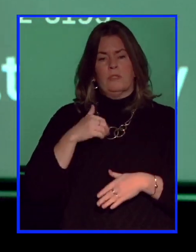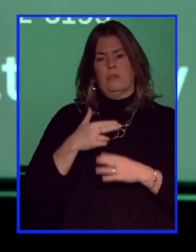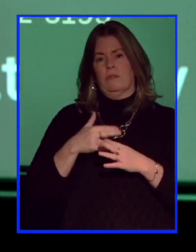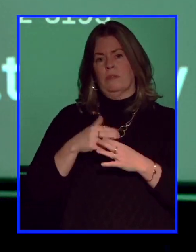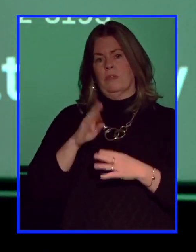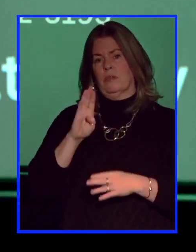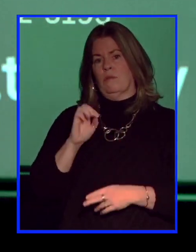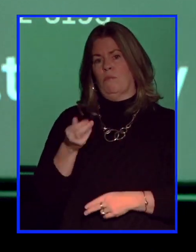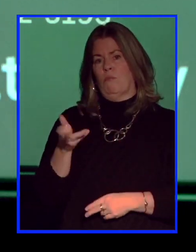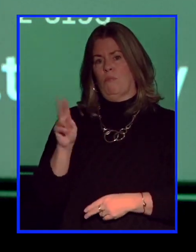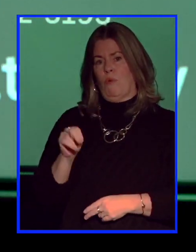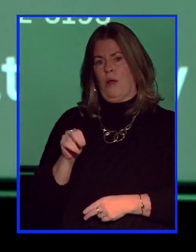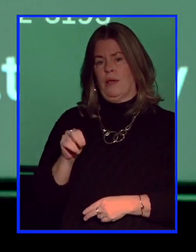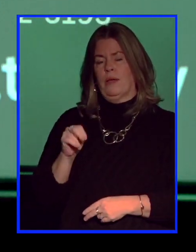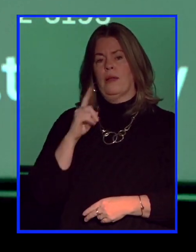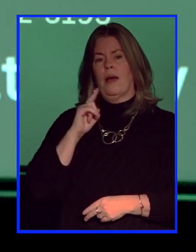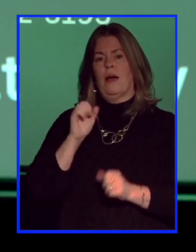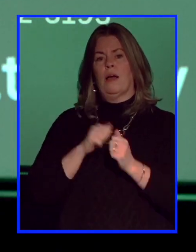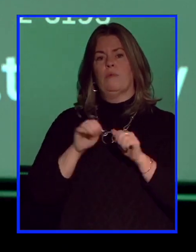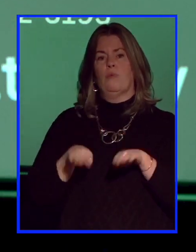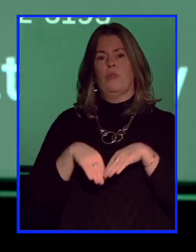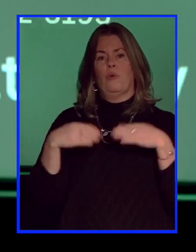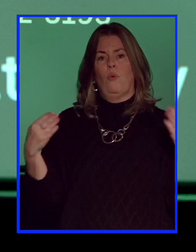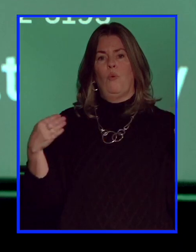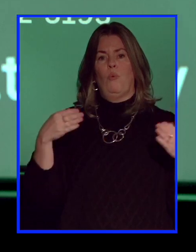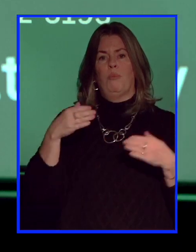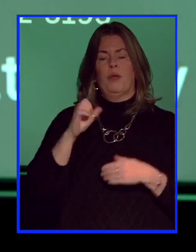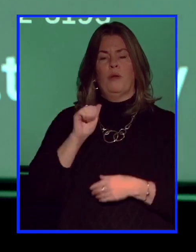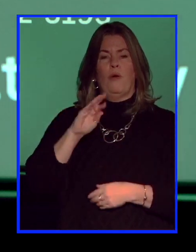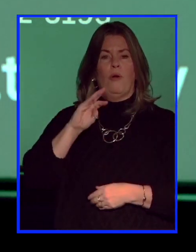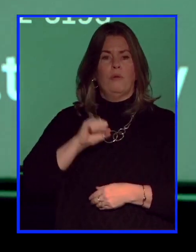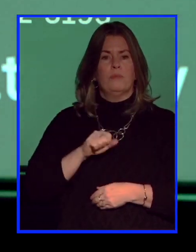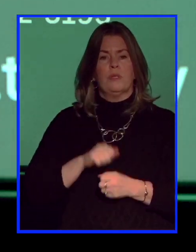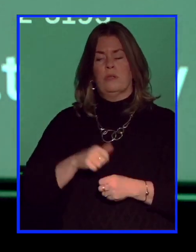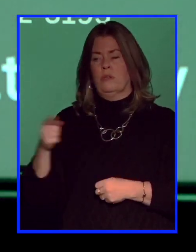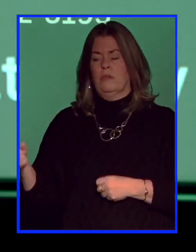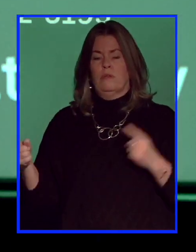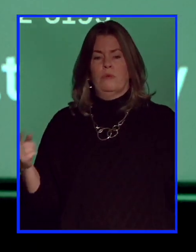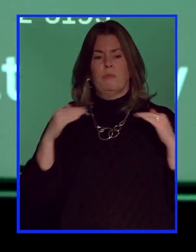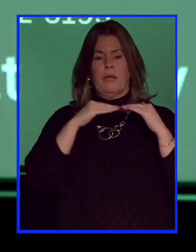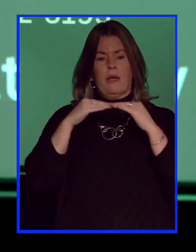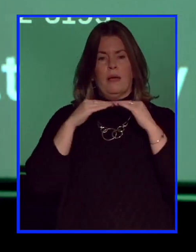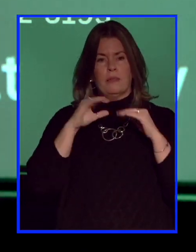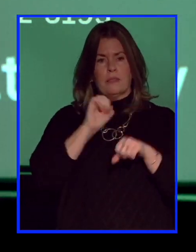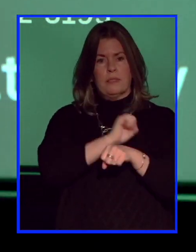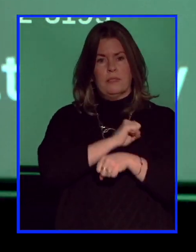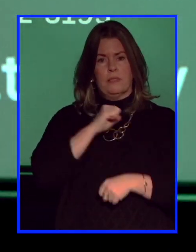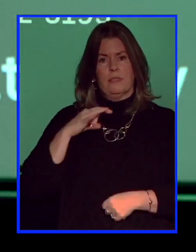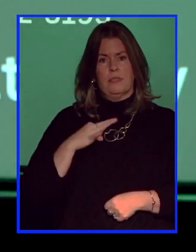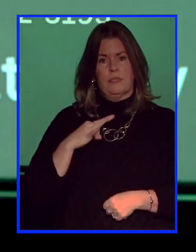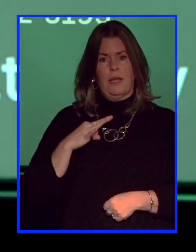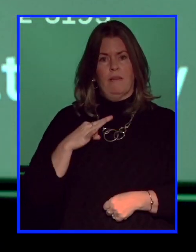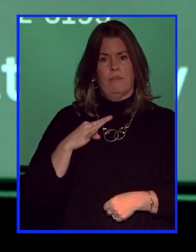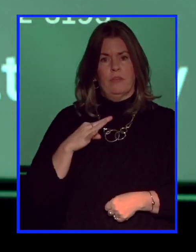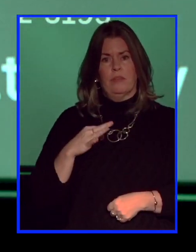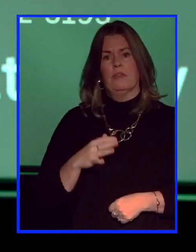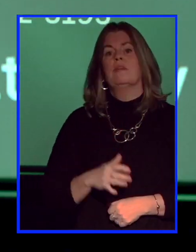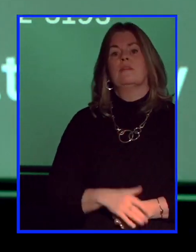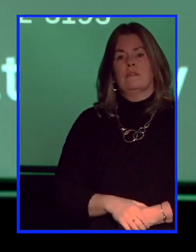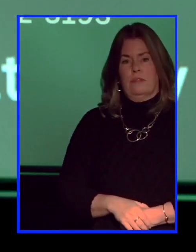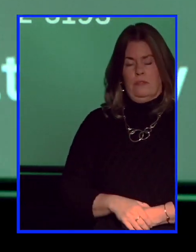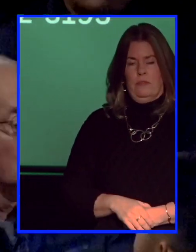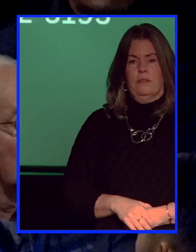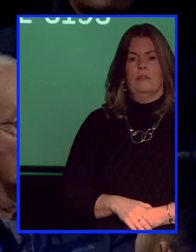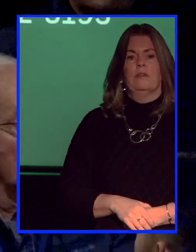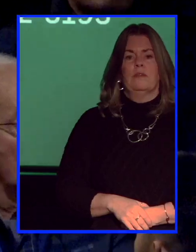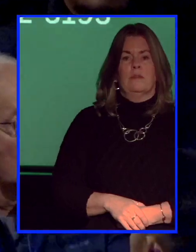with Bennington County Open Arms. I'm here with Mustafa and Nemat, who work our staff of the ECDC, the Ethiopian Community